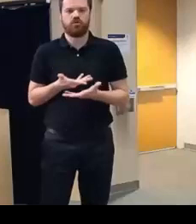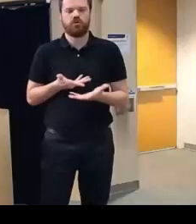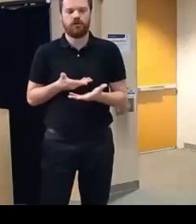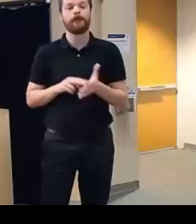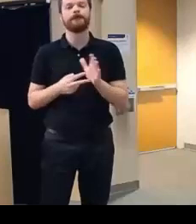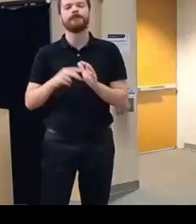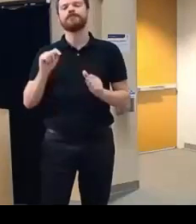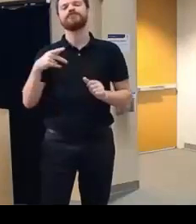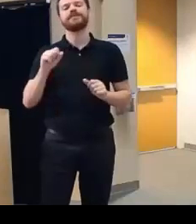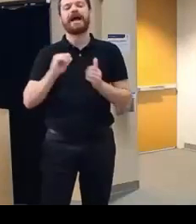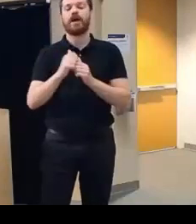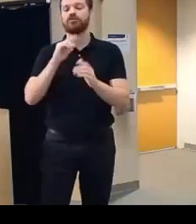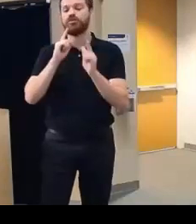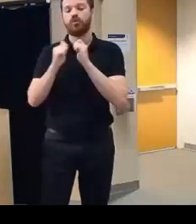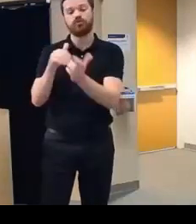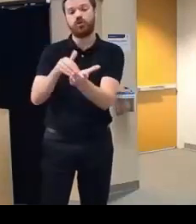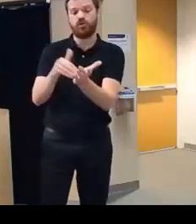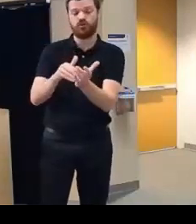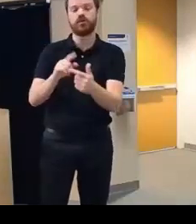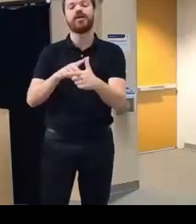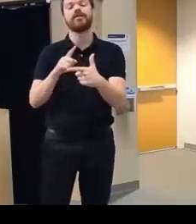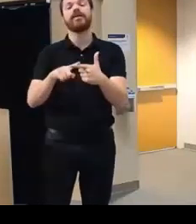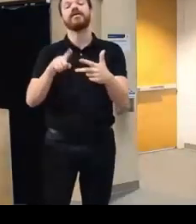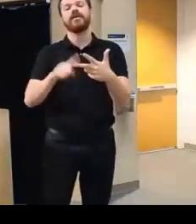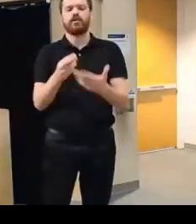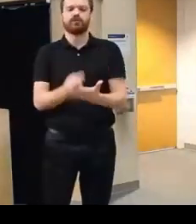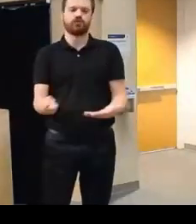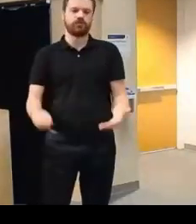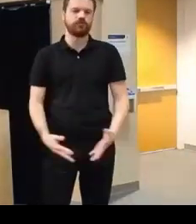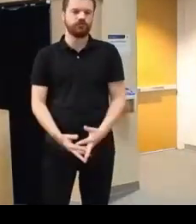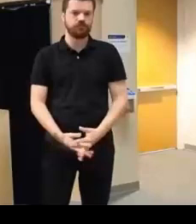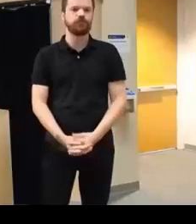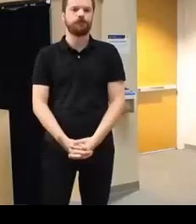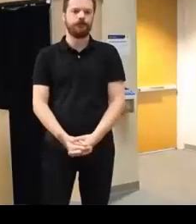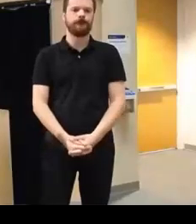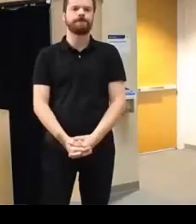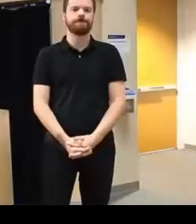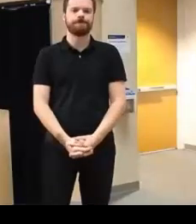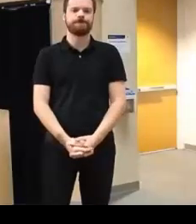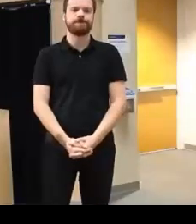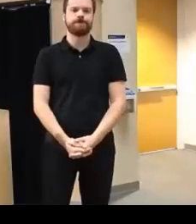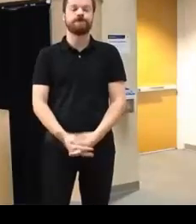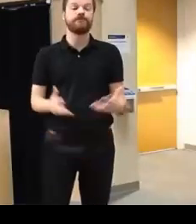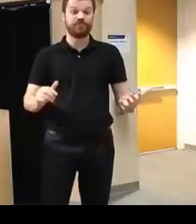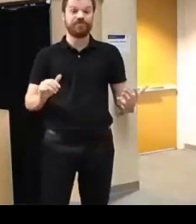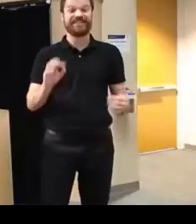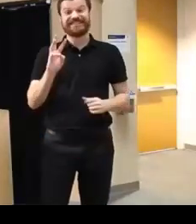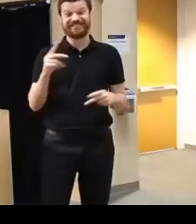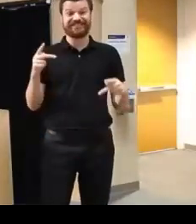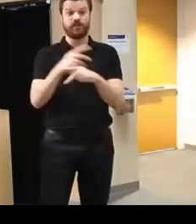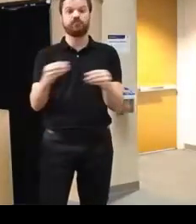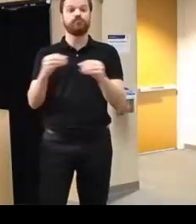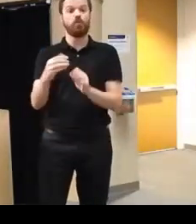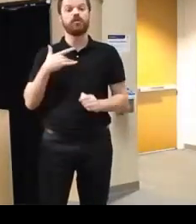tips on how to talk to the provider, and then they also got resources. And what we found were that patients were 6 times more likely